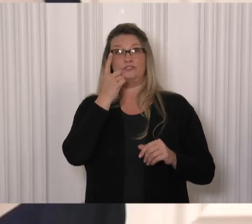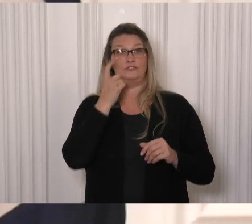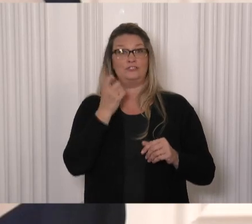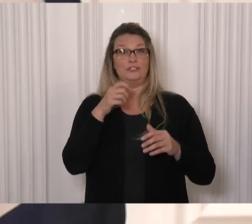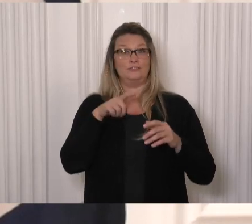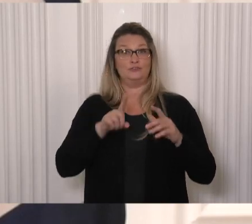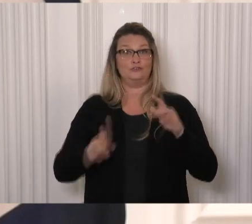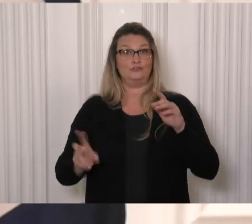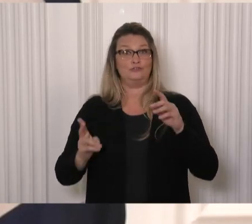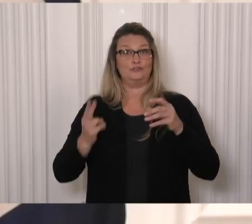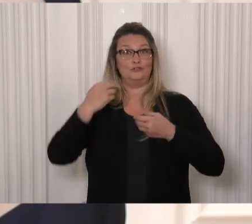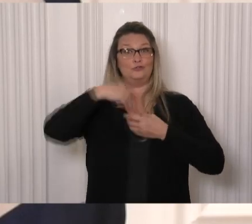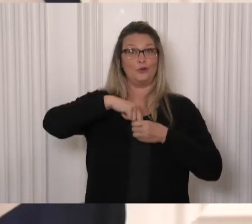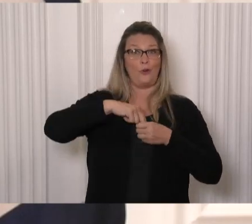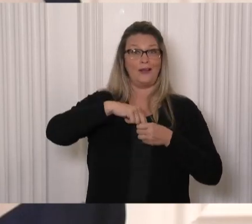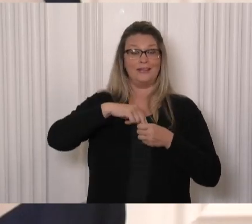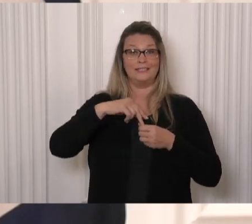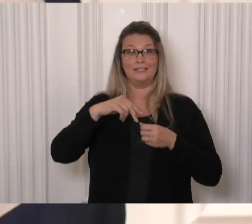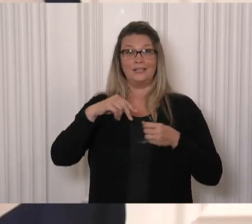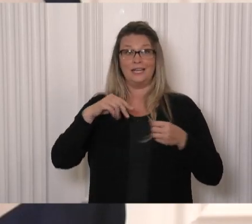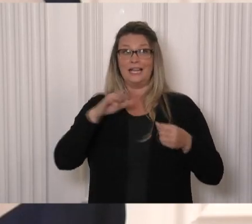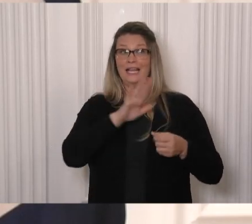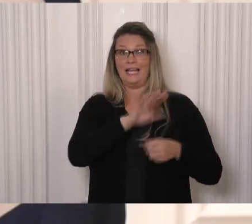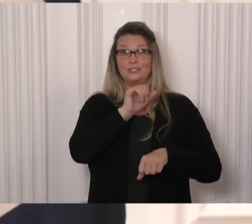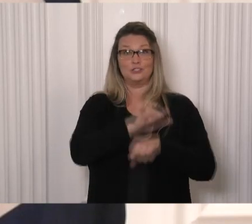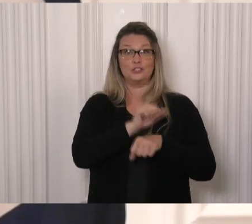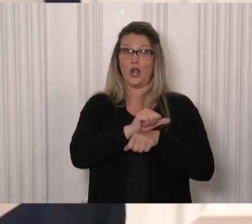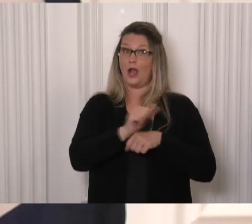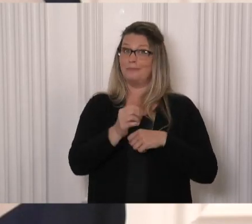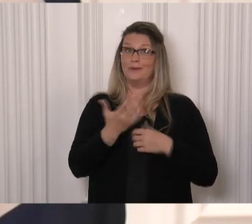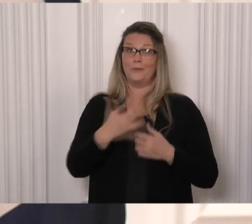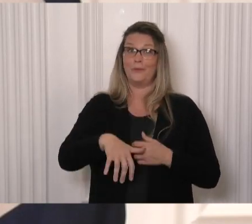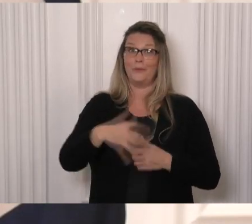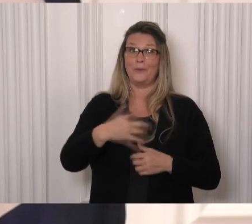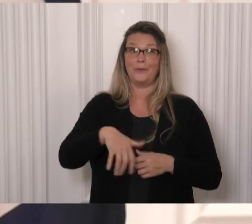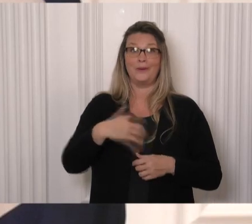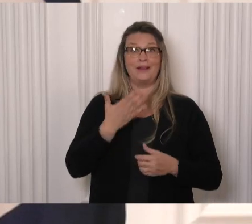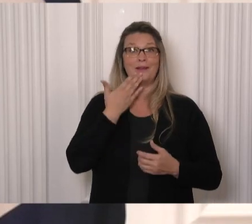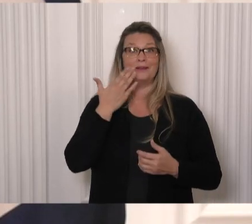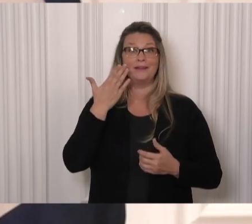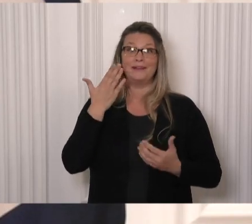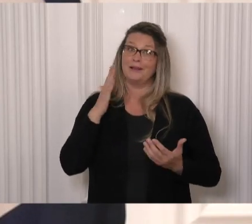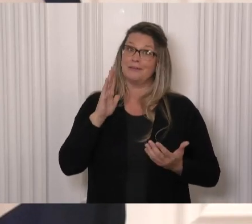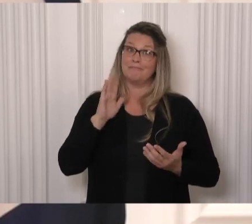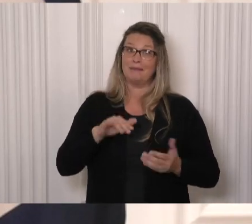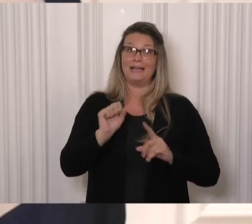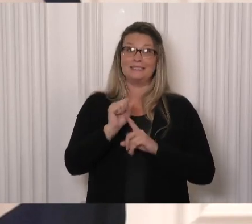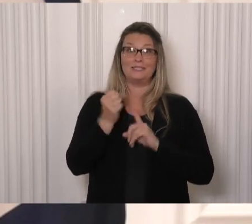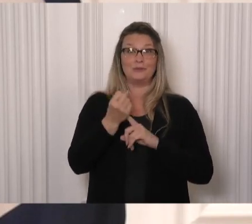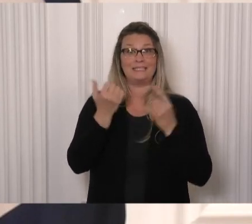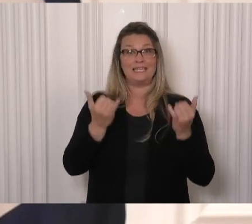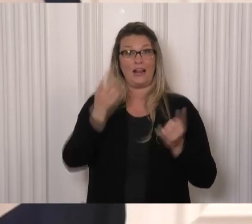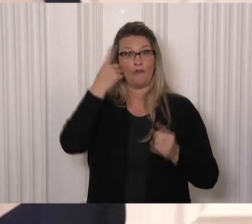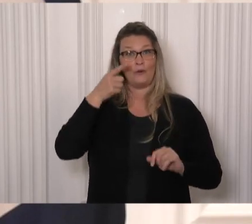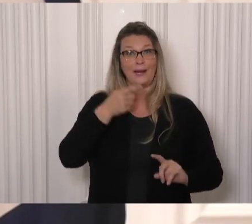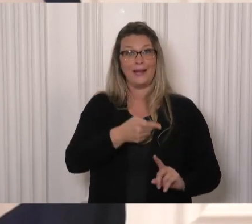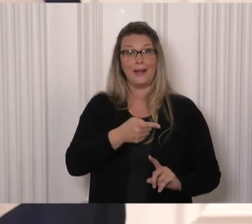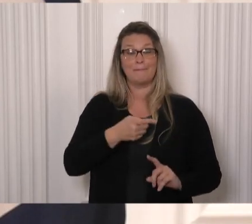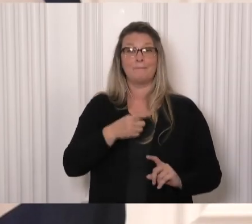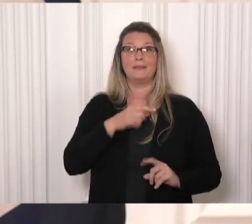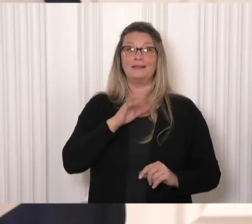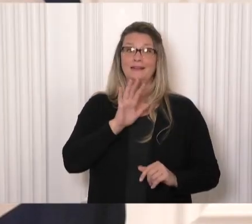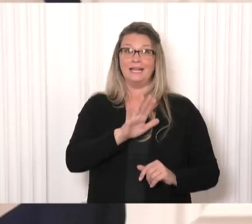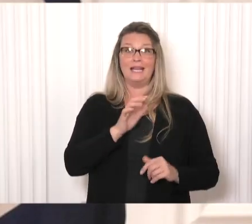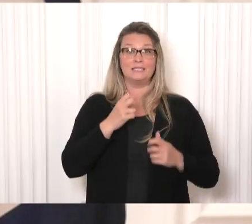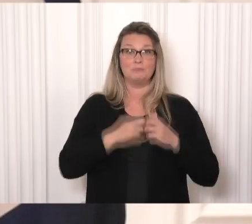I could tell him, you know, he knew the job was dangerous when he took it, but he surely didn't probably know that it was anything like the magnitude of the problems